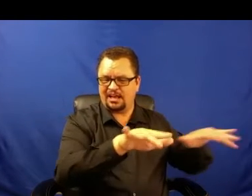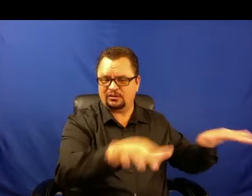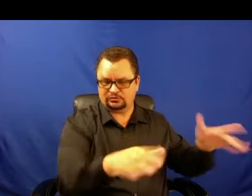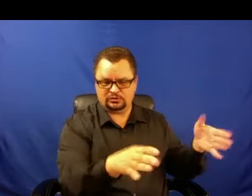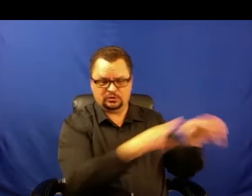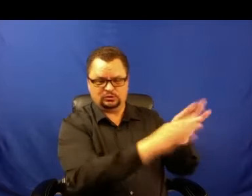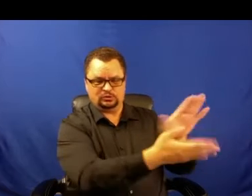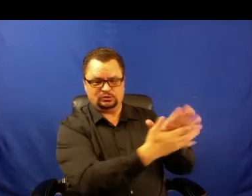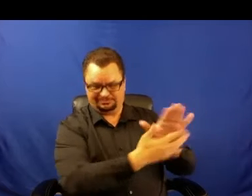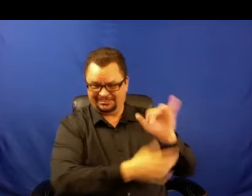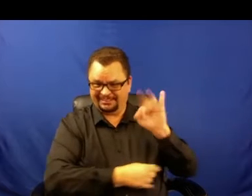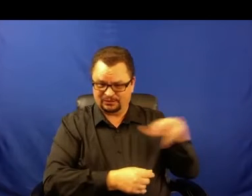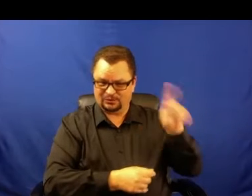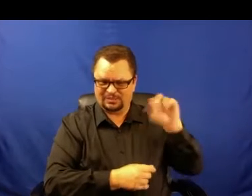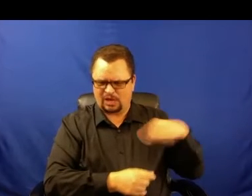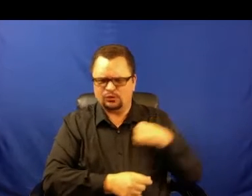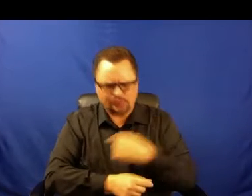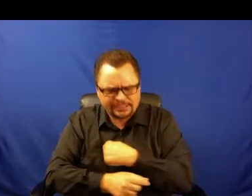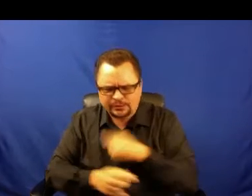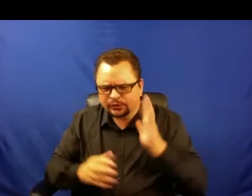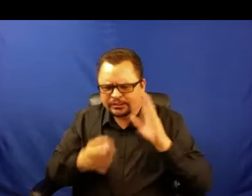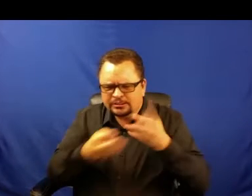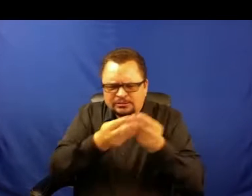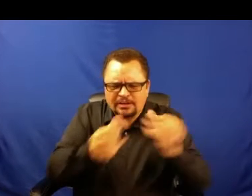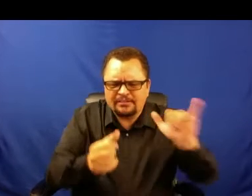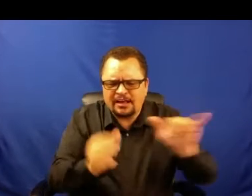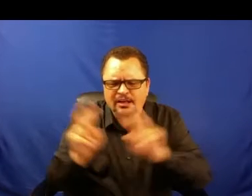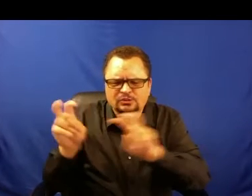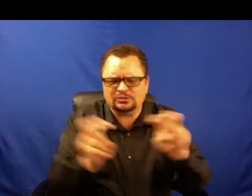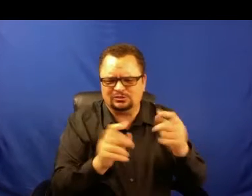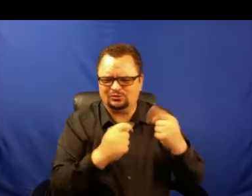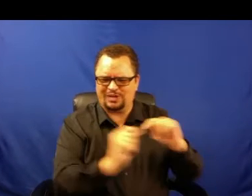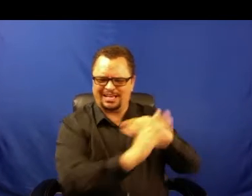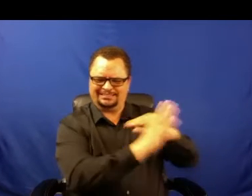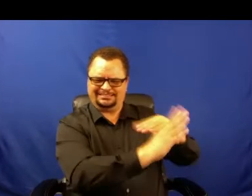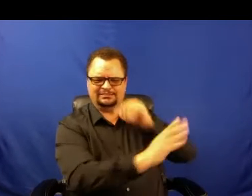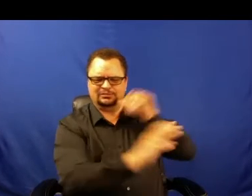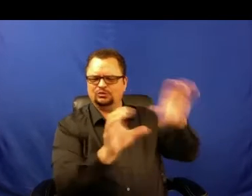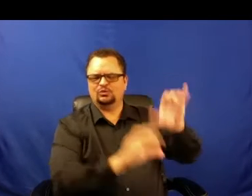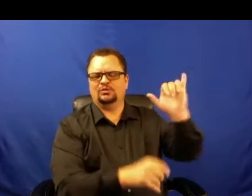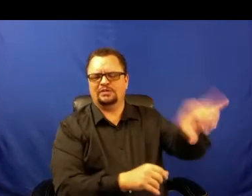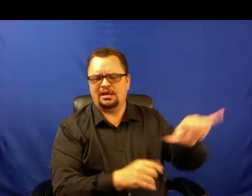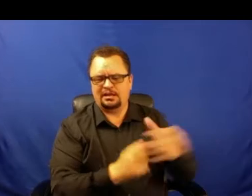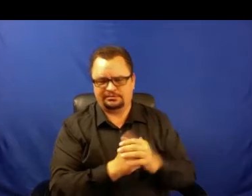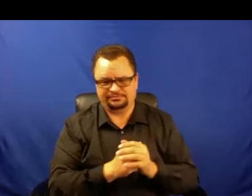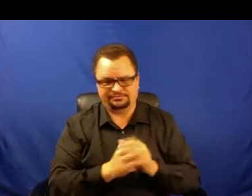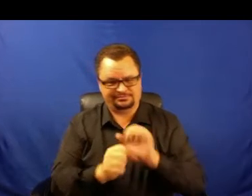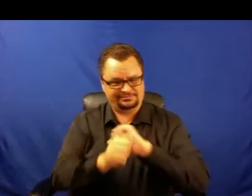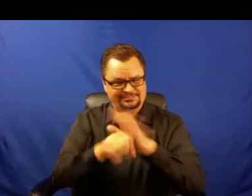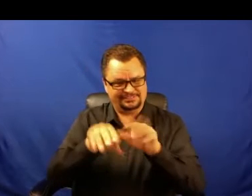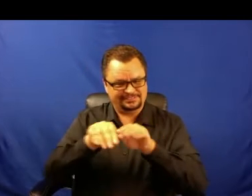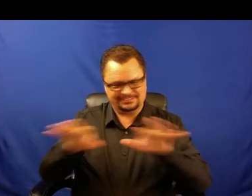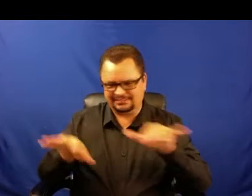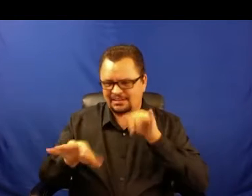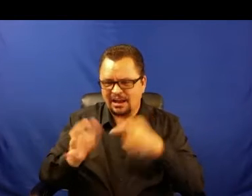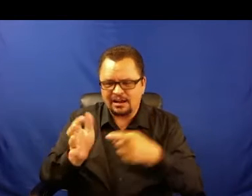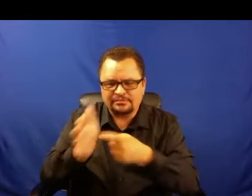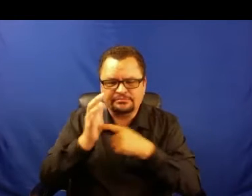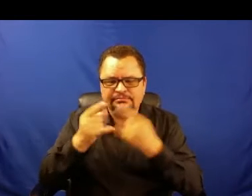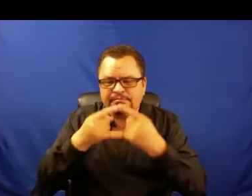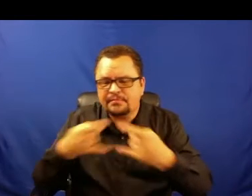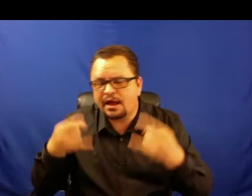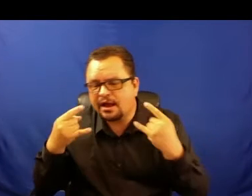the majority of outbreak facilities are not masking or requiring any type of physical distance. And then specific to schools, we're